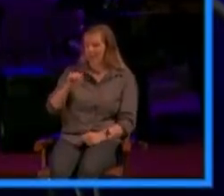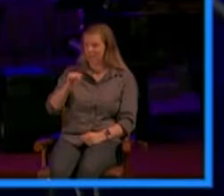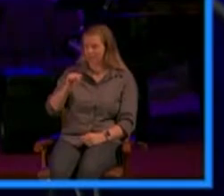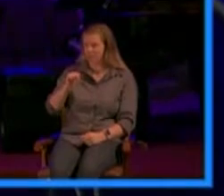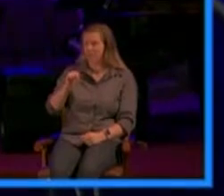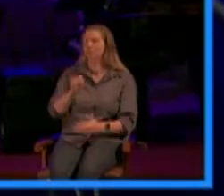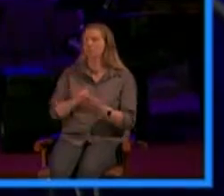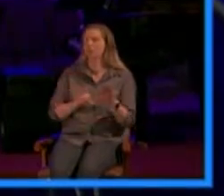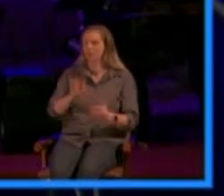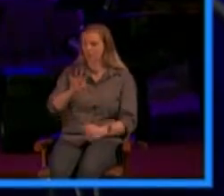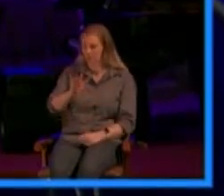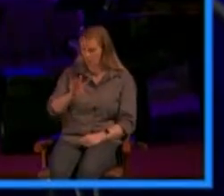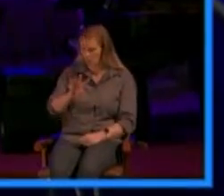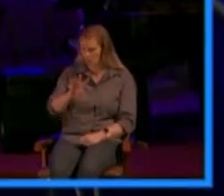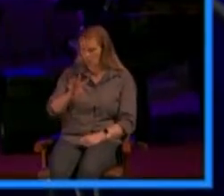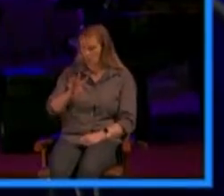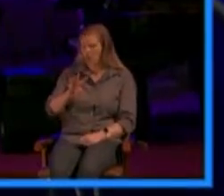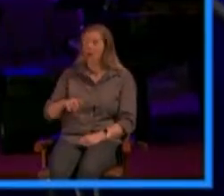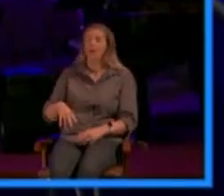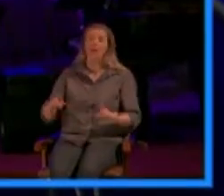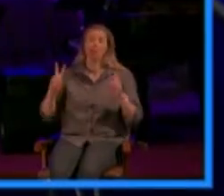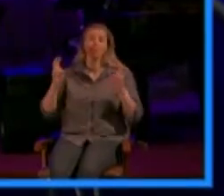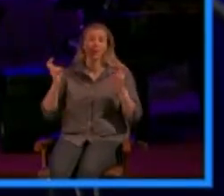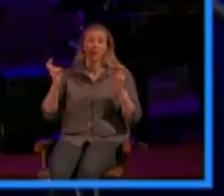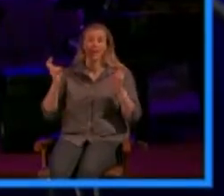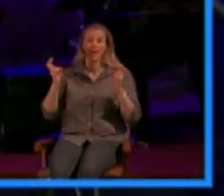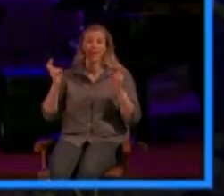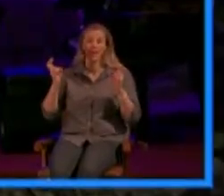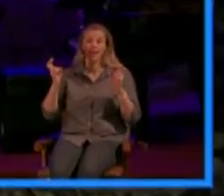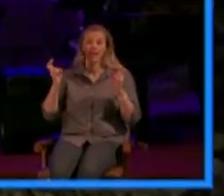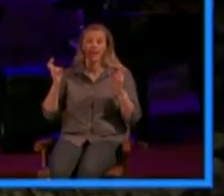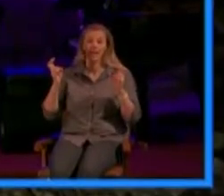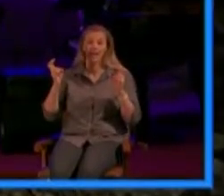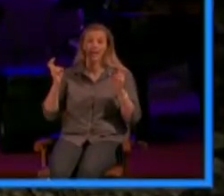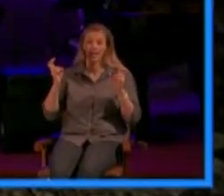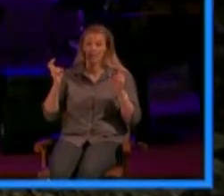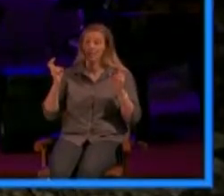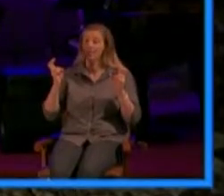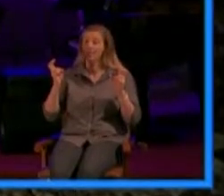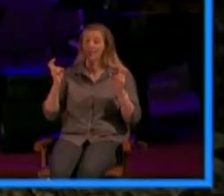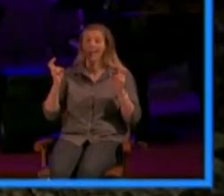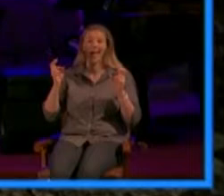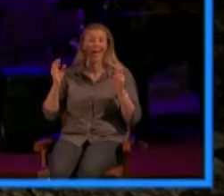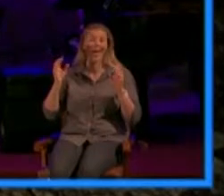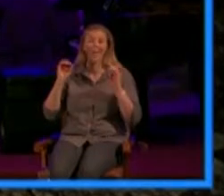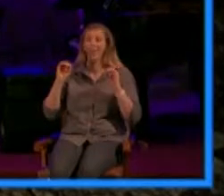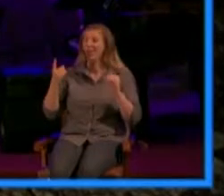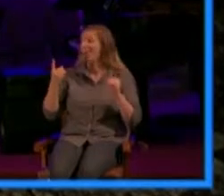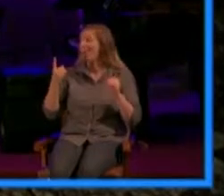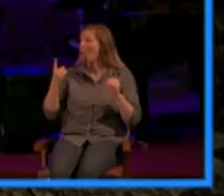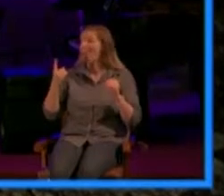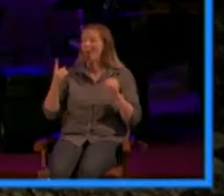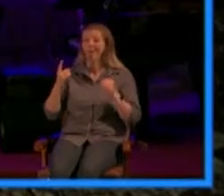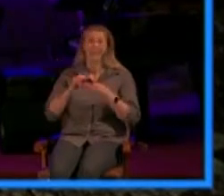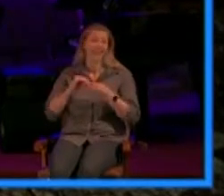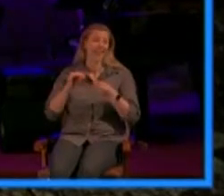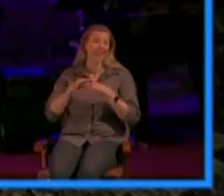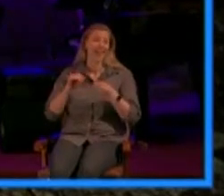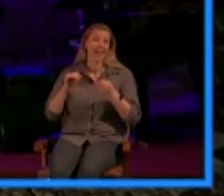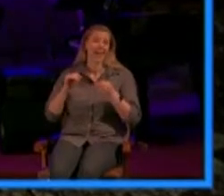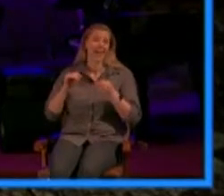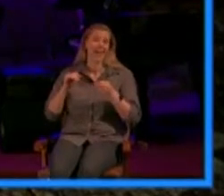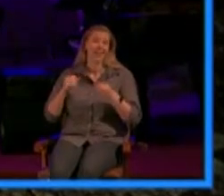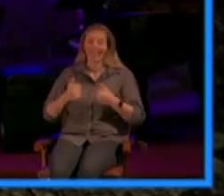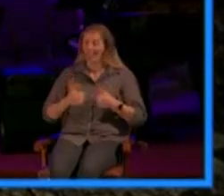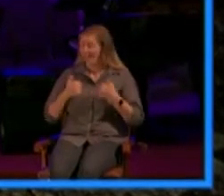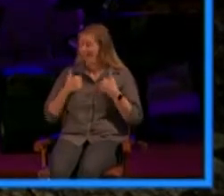difficult theme I've just simply entitled, No One Said It Would Be Easy. No one said that living